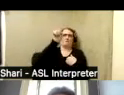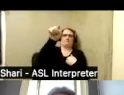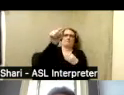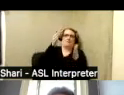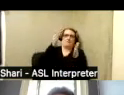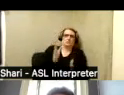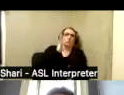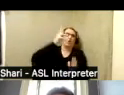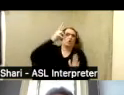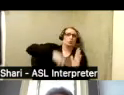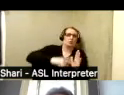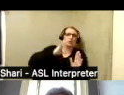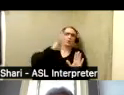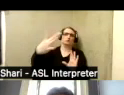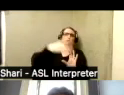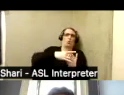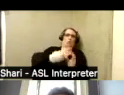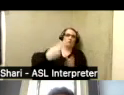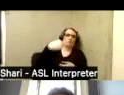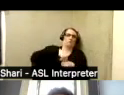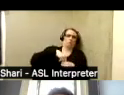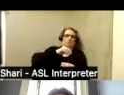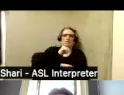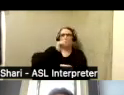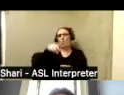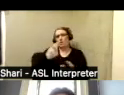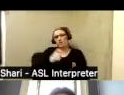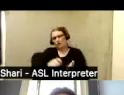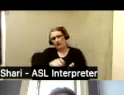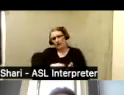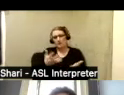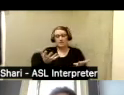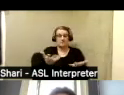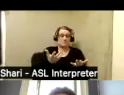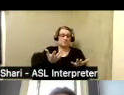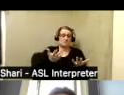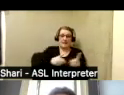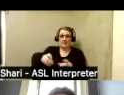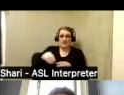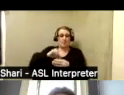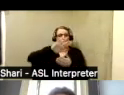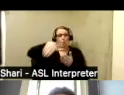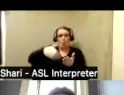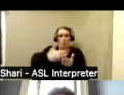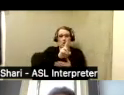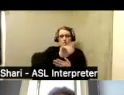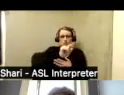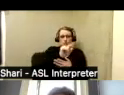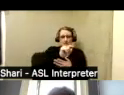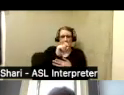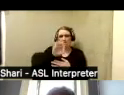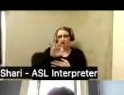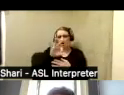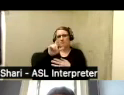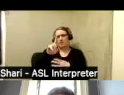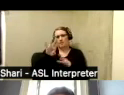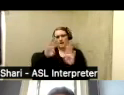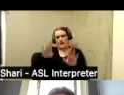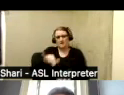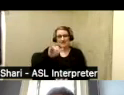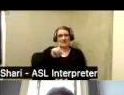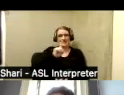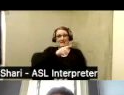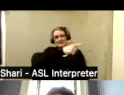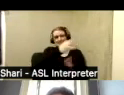to join with us. And not only in writing, the same thing is happening in every unit of the clubhouse. This is Tosquelles'